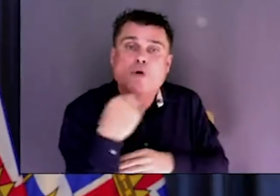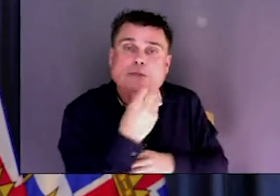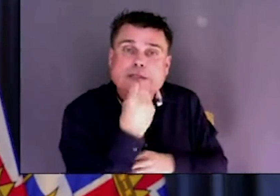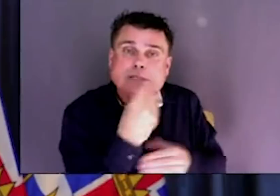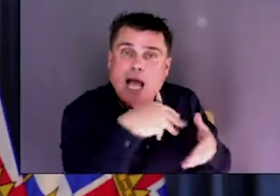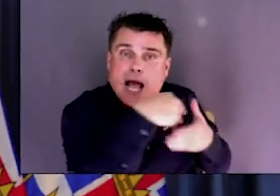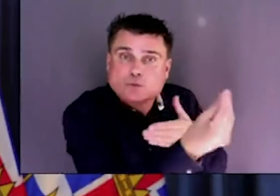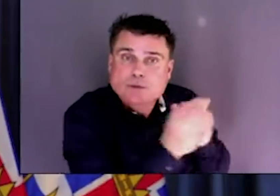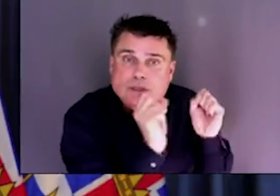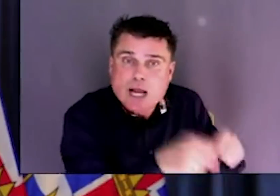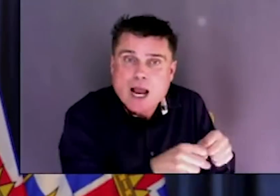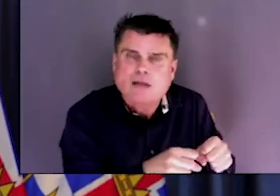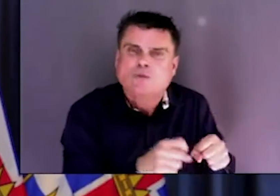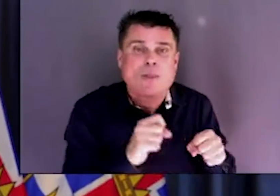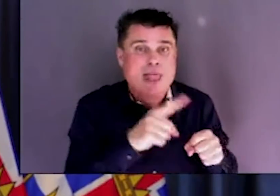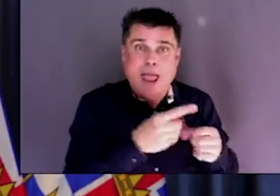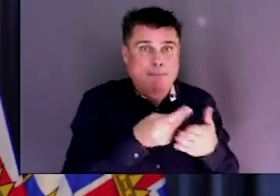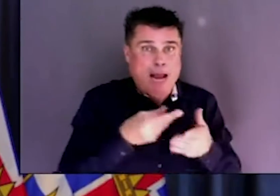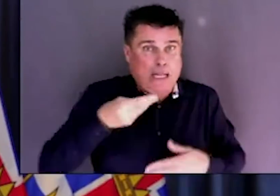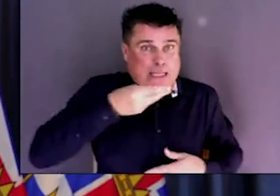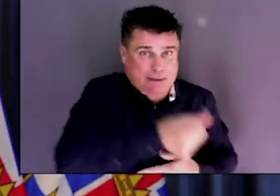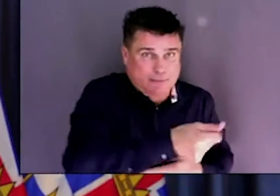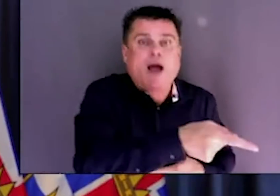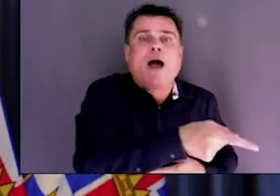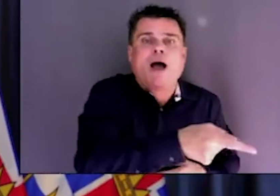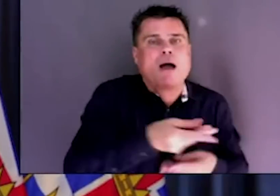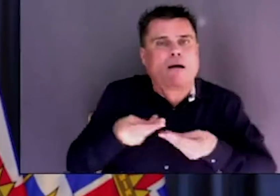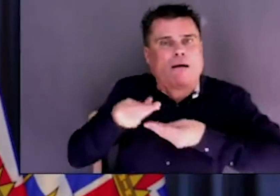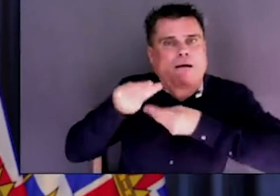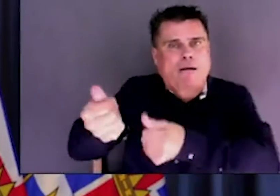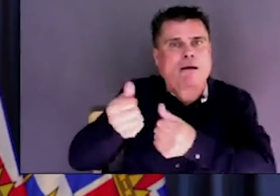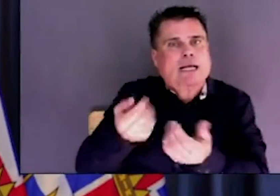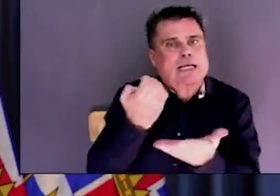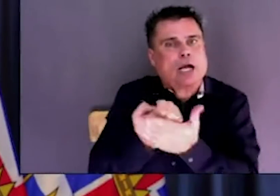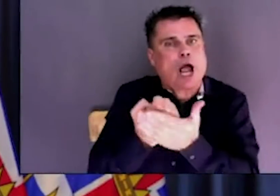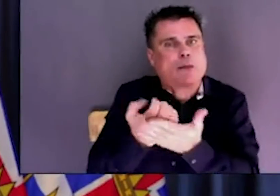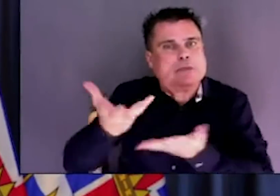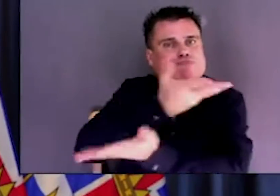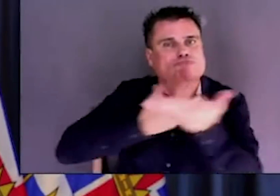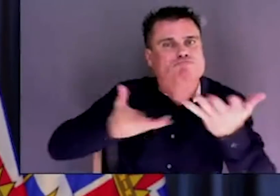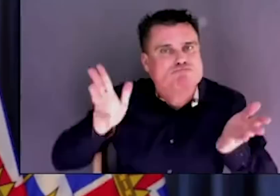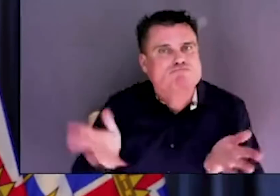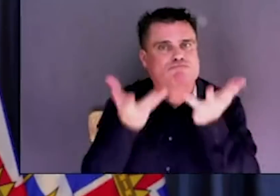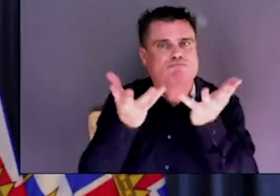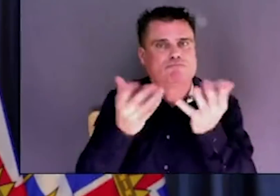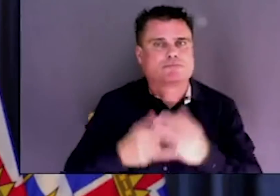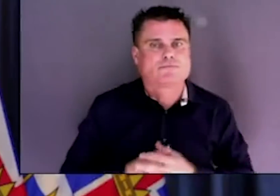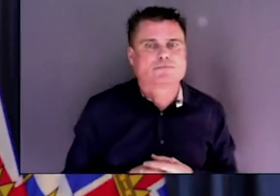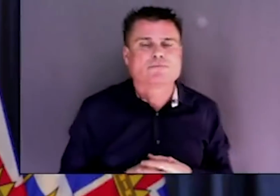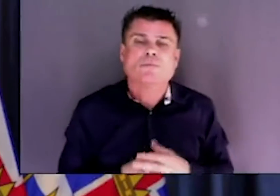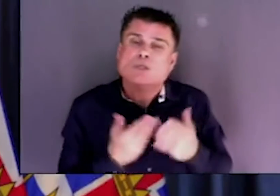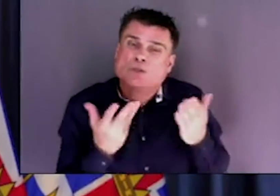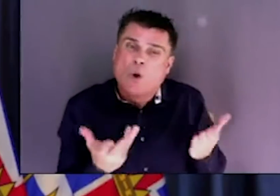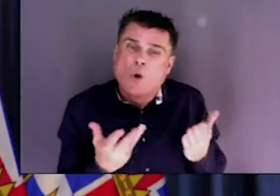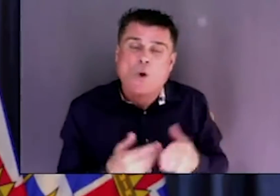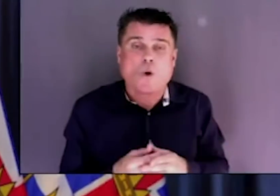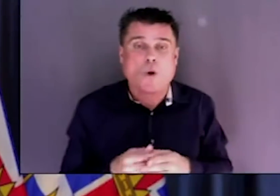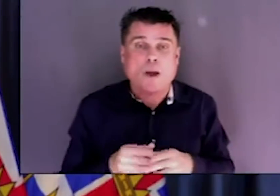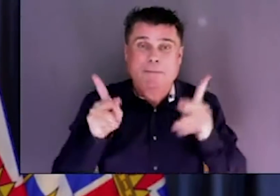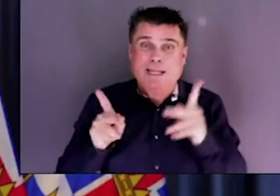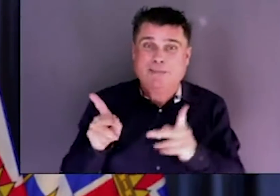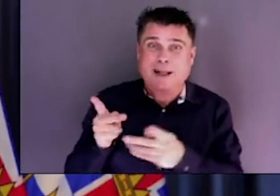narrative of $7 spent for $1 return is a bit of an illusion, because as people spend this COVID benefit, there will